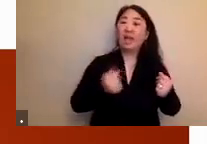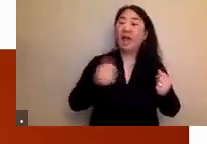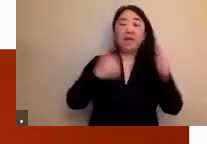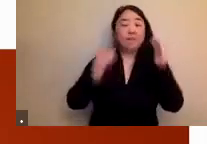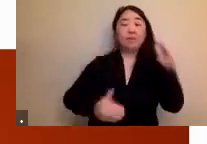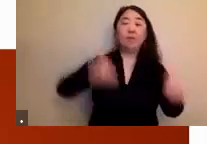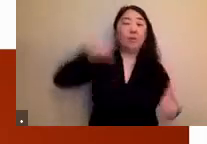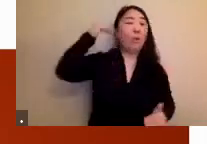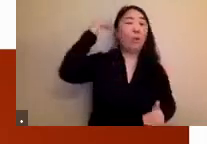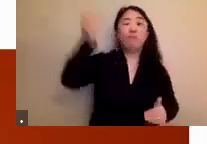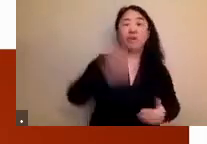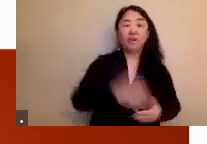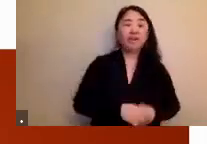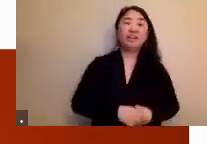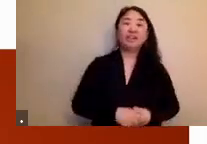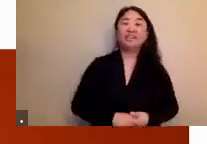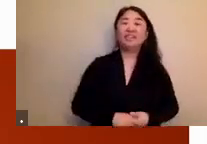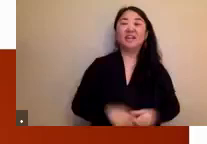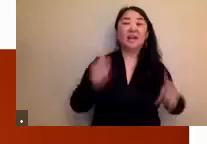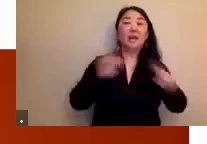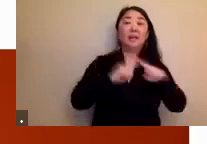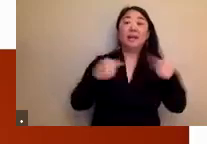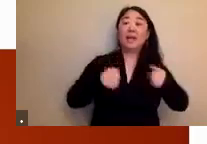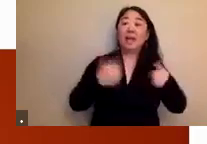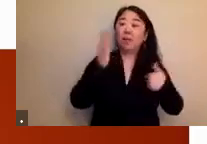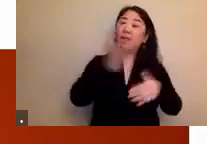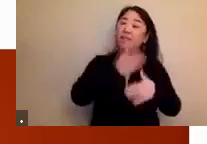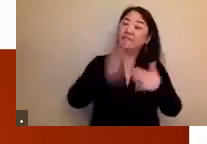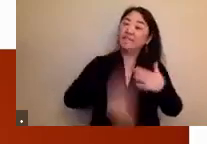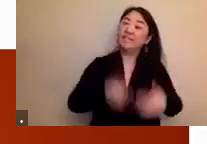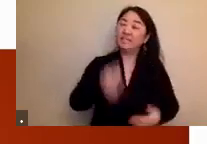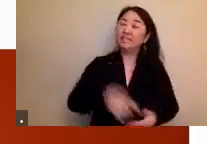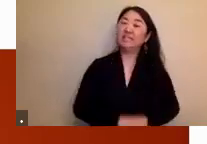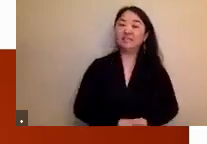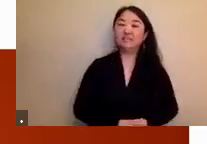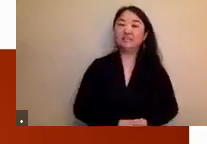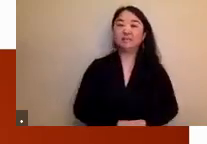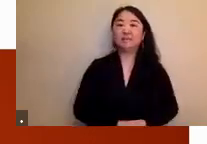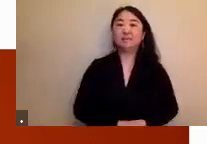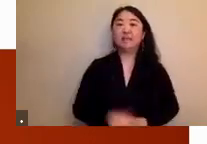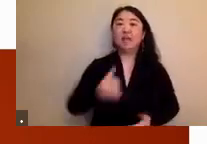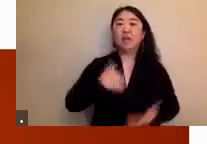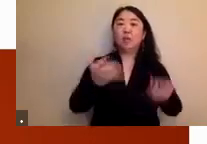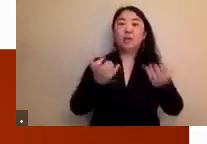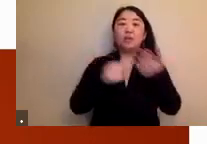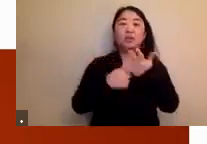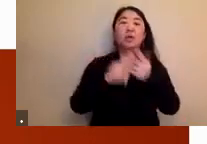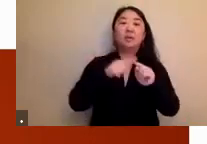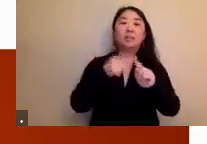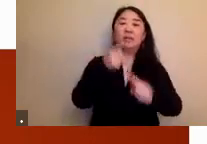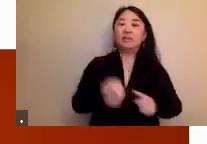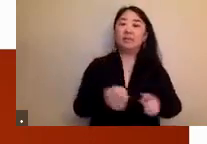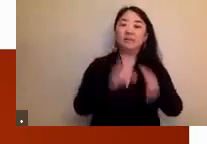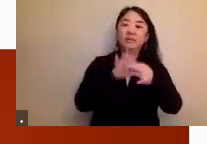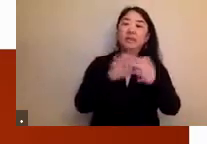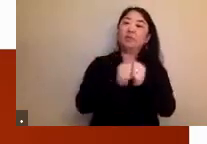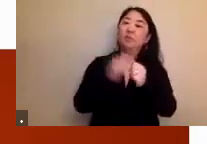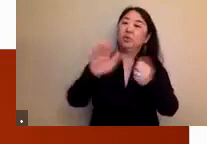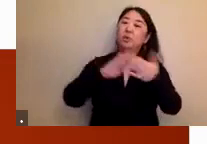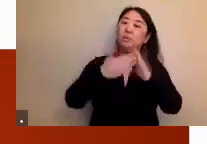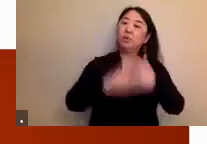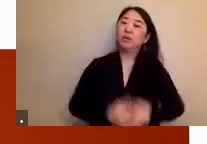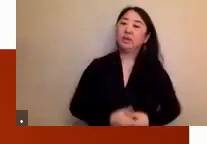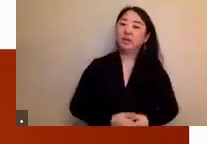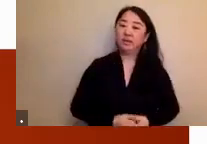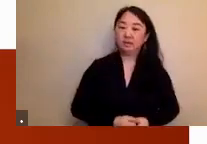over, but I'm going to finish up on this. Talk about what we're trying to do in the community